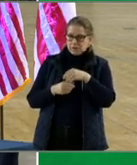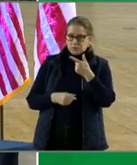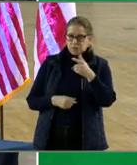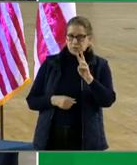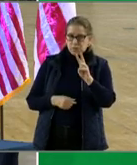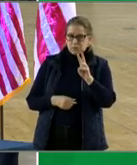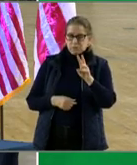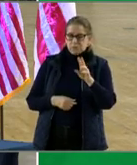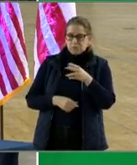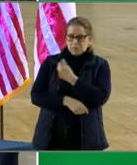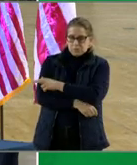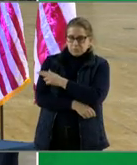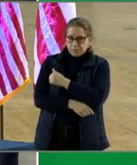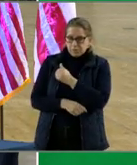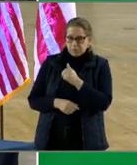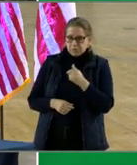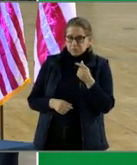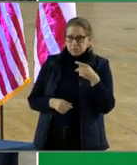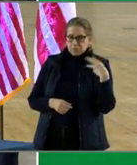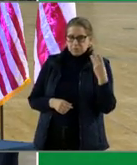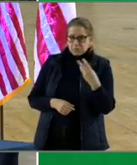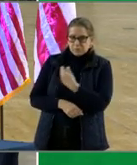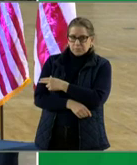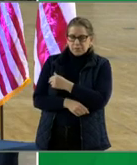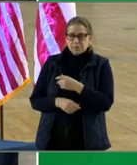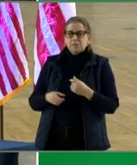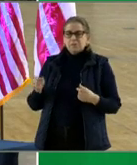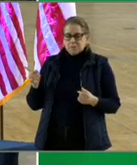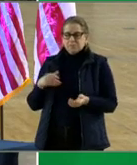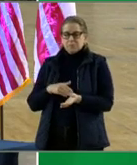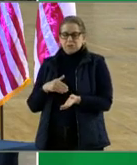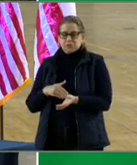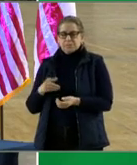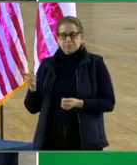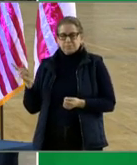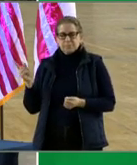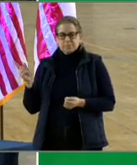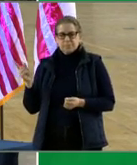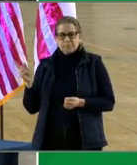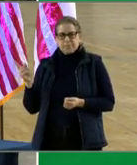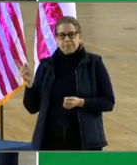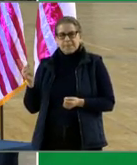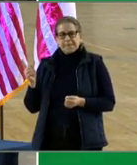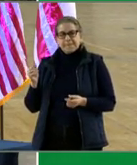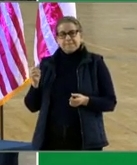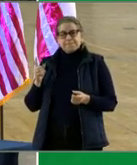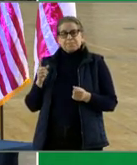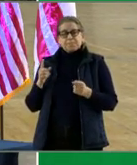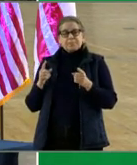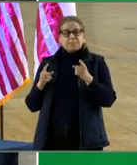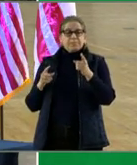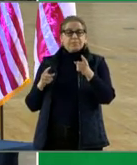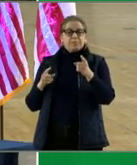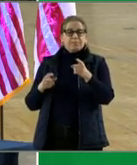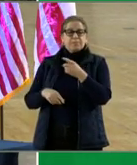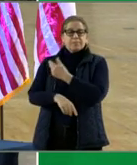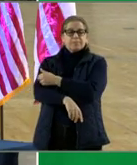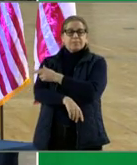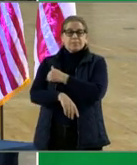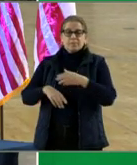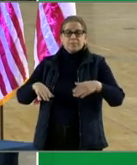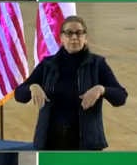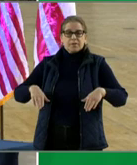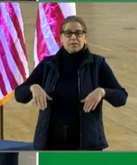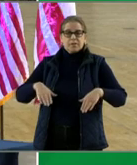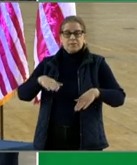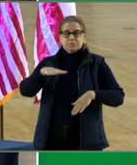illustrative. So one of the things that we know is that some hospitals, for example, were not operating at full capacity, and they had empty floors,